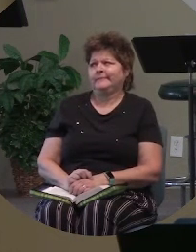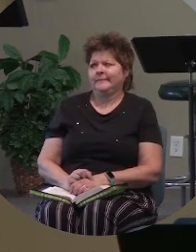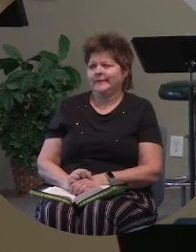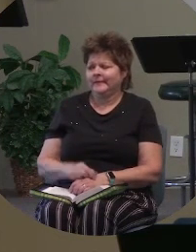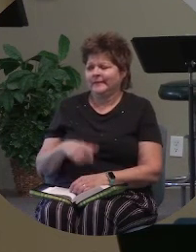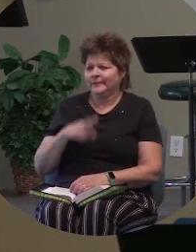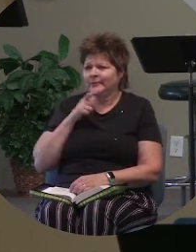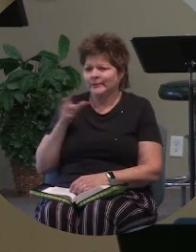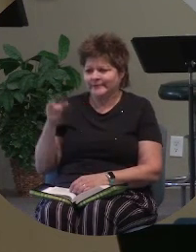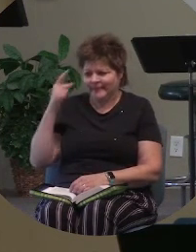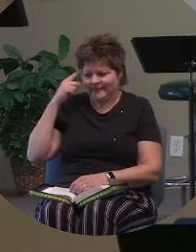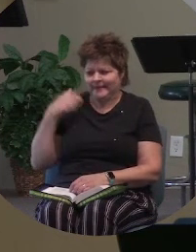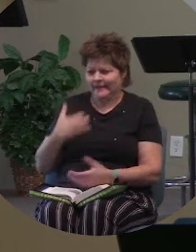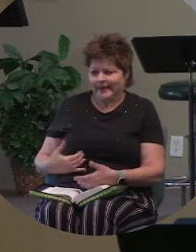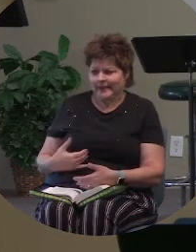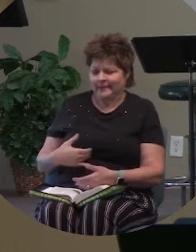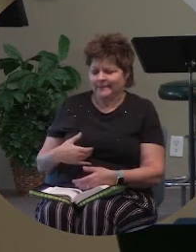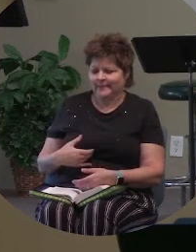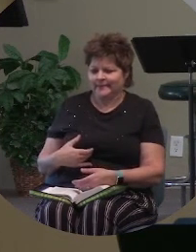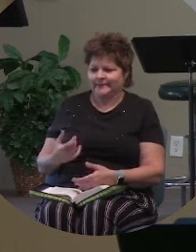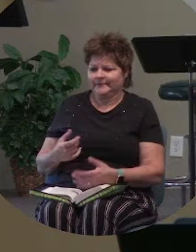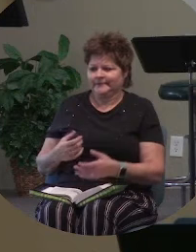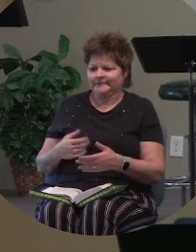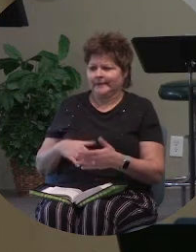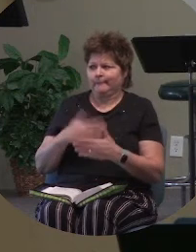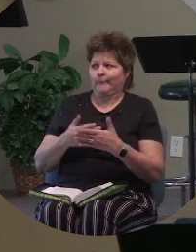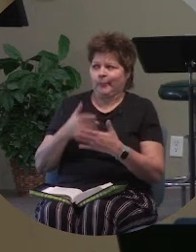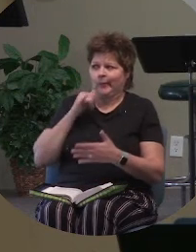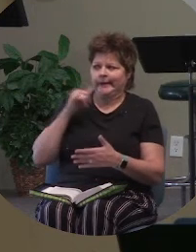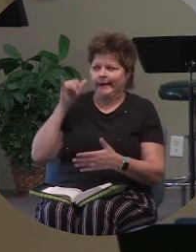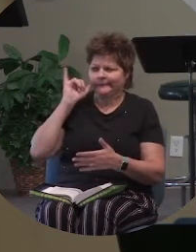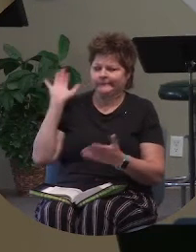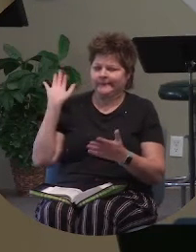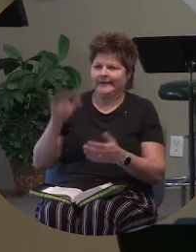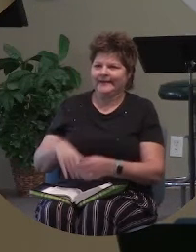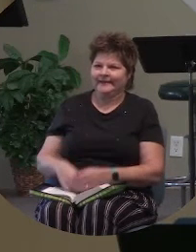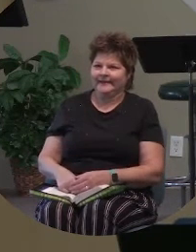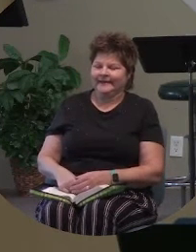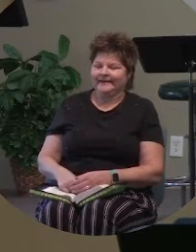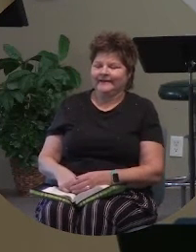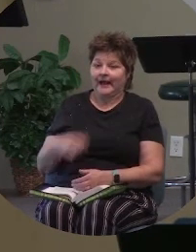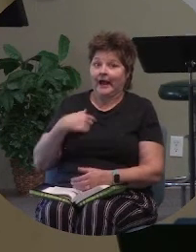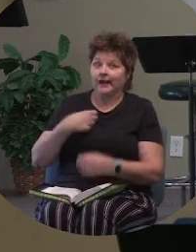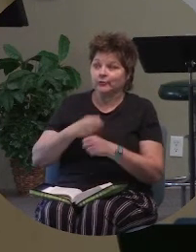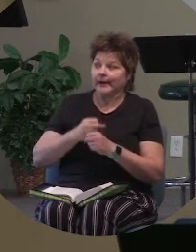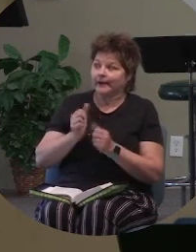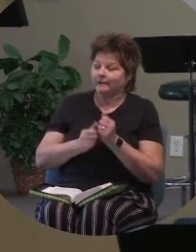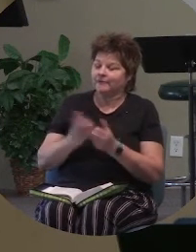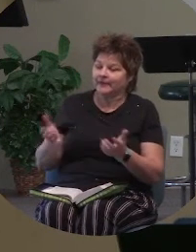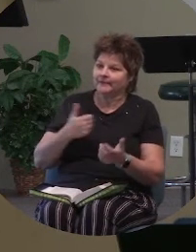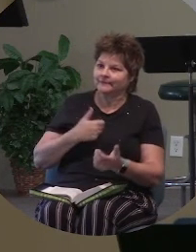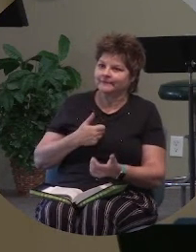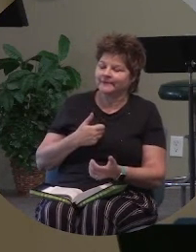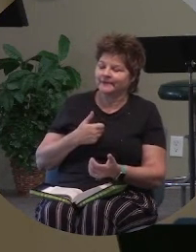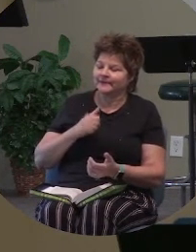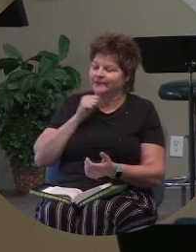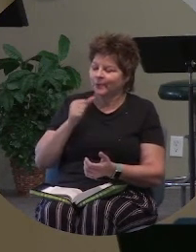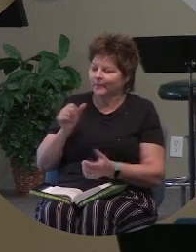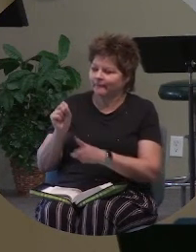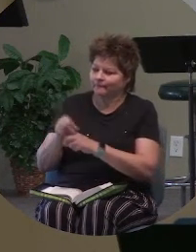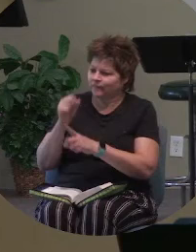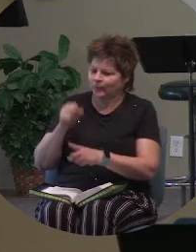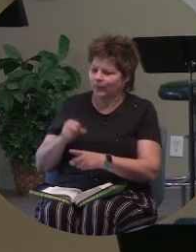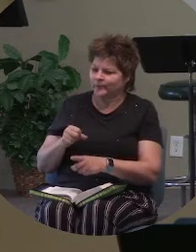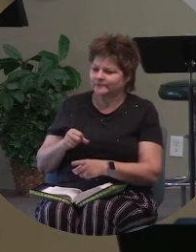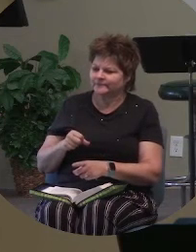am? What, I didn't just fall off the turnip truck. I wasn't just created. I created everything. Don't be a fool. Don't be